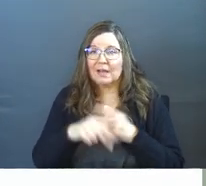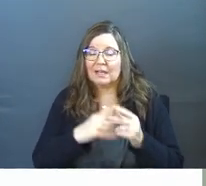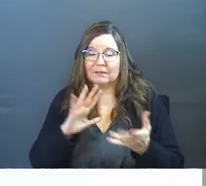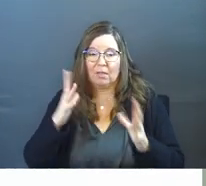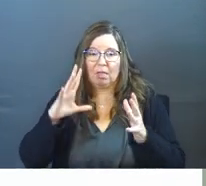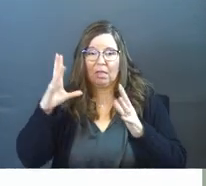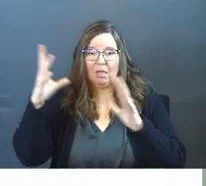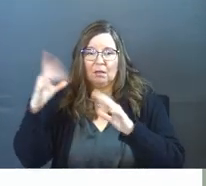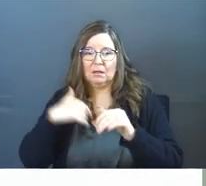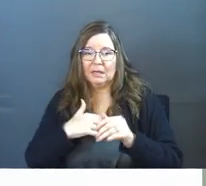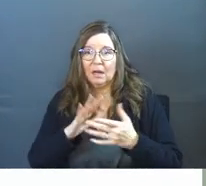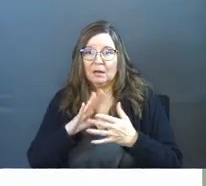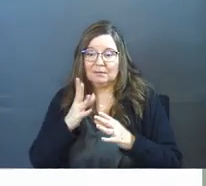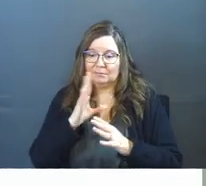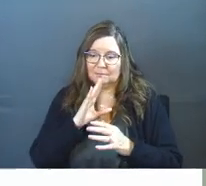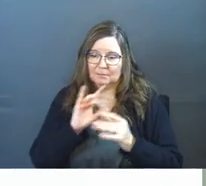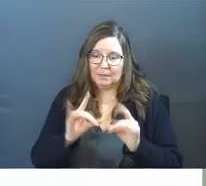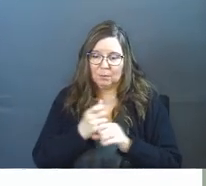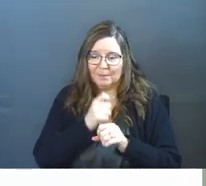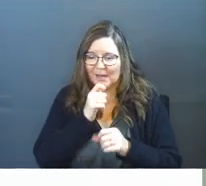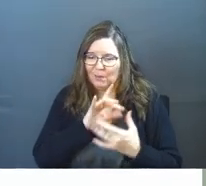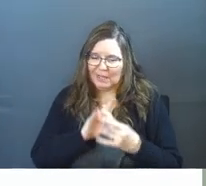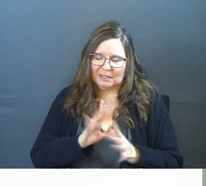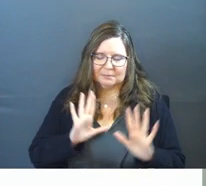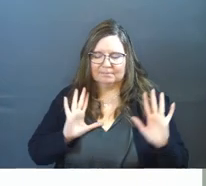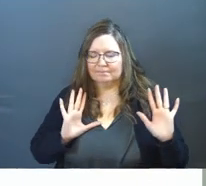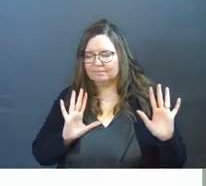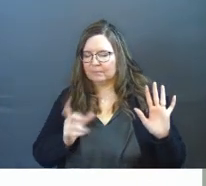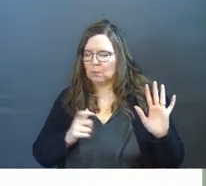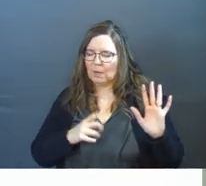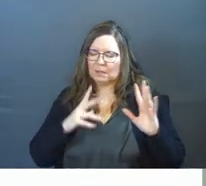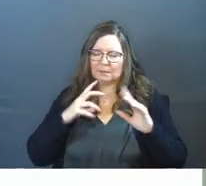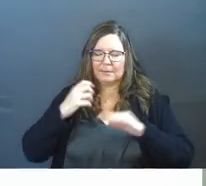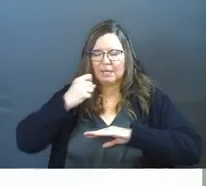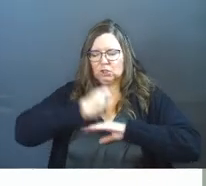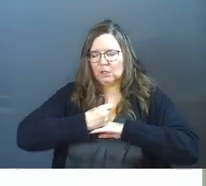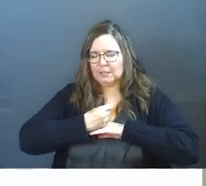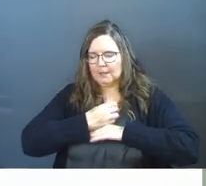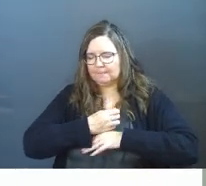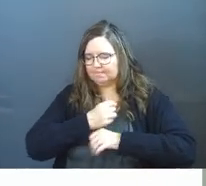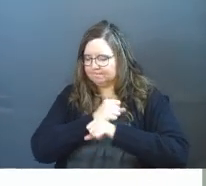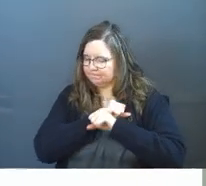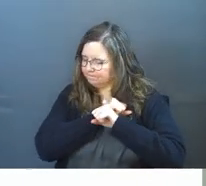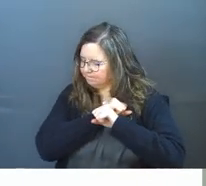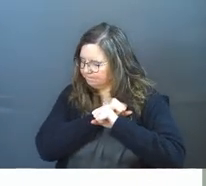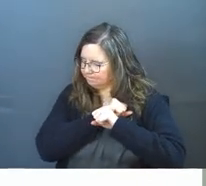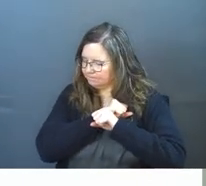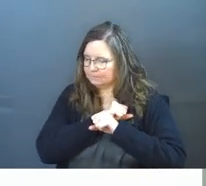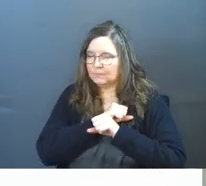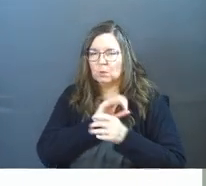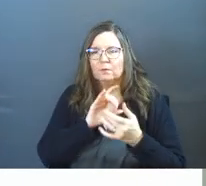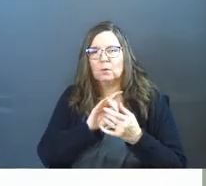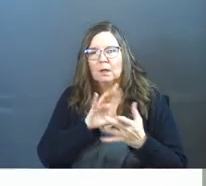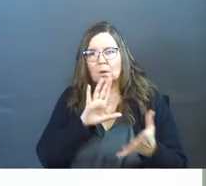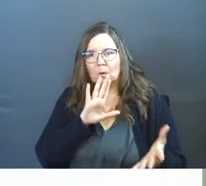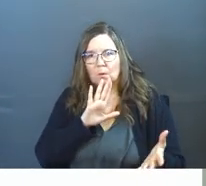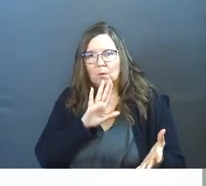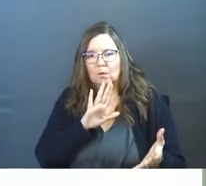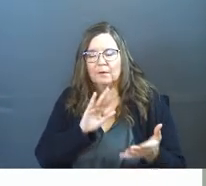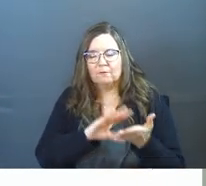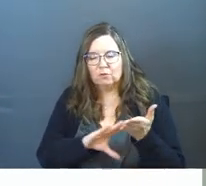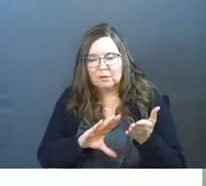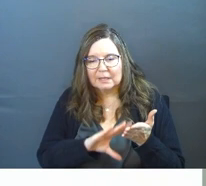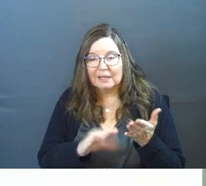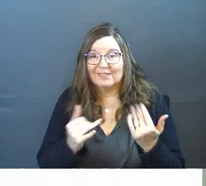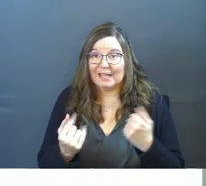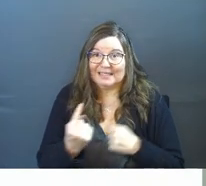of disturbances in our intimacy, which is making me not want to connect, which is why I shut down when we communicate. Y'all need to let that go. Y'all need to